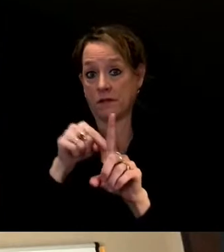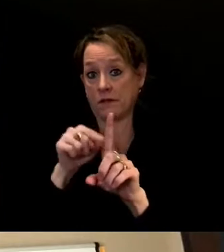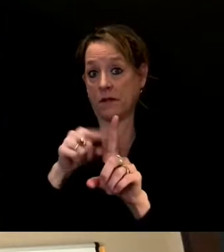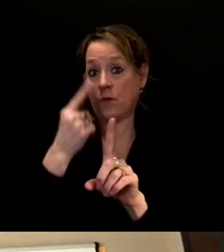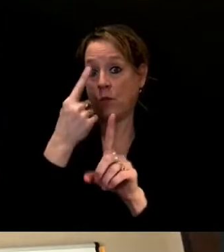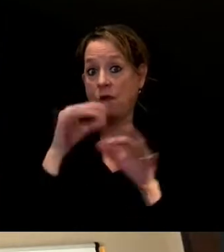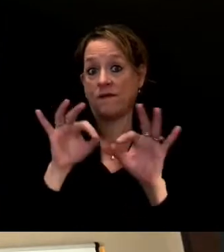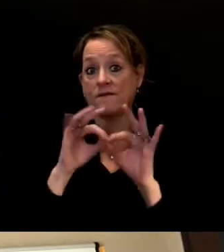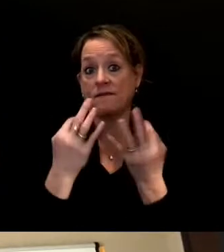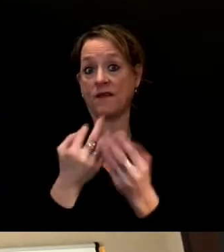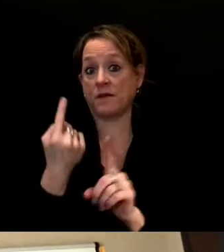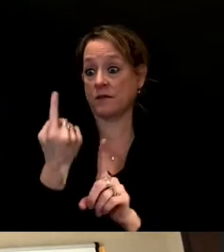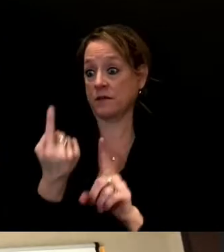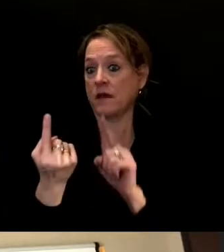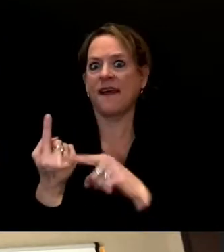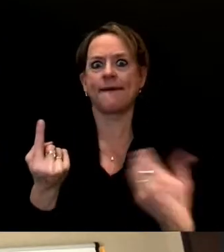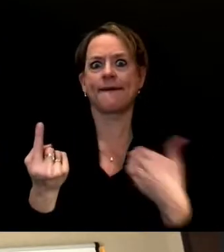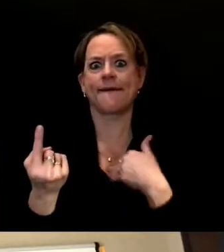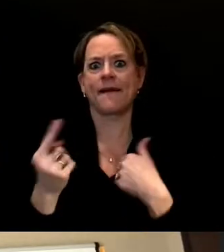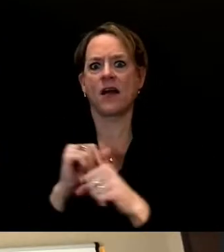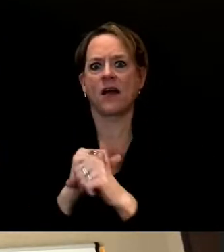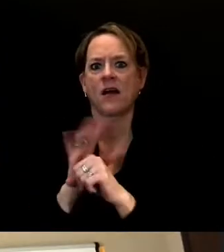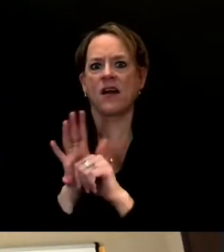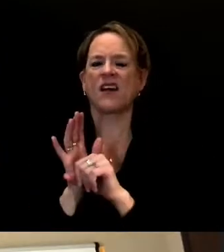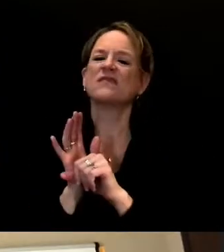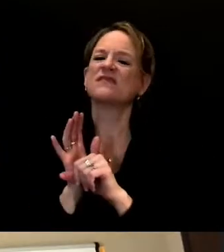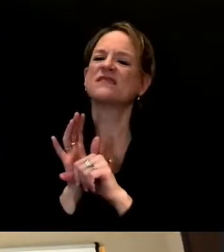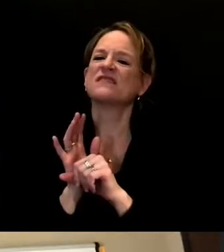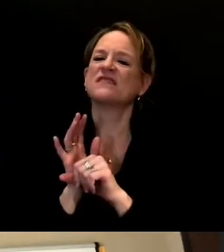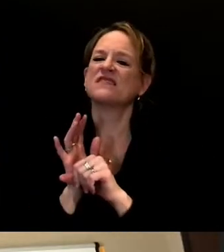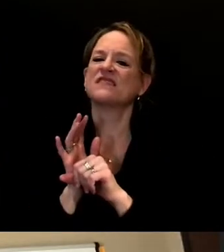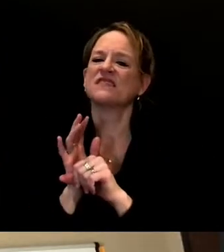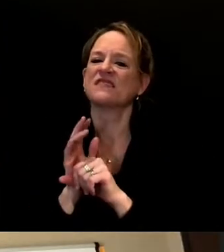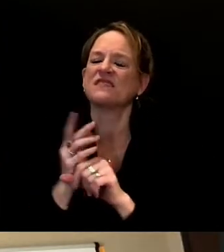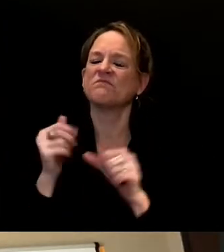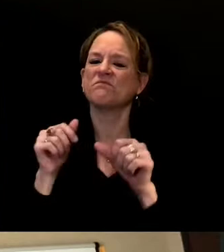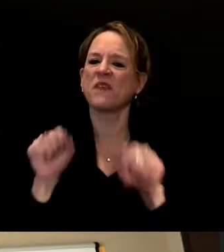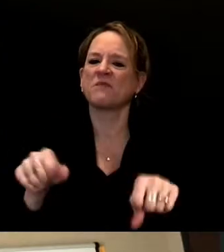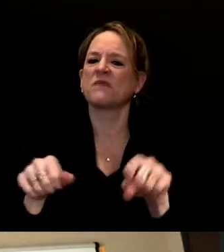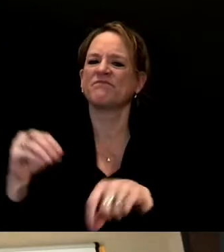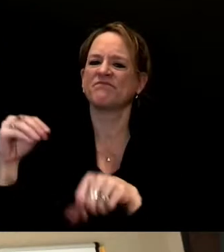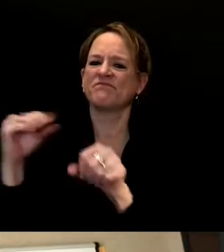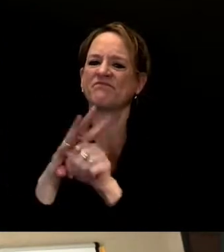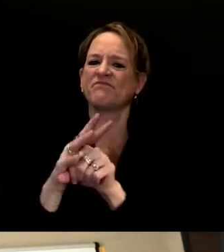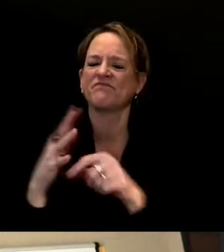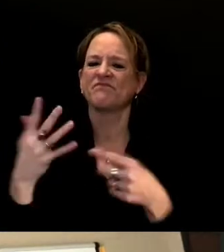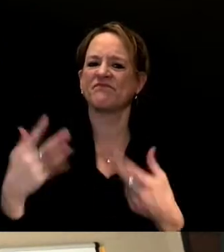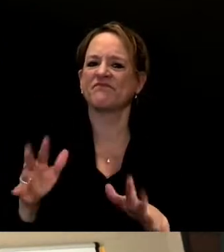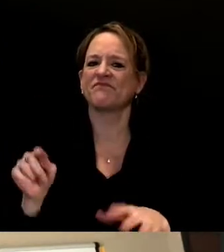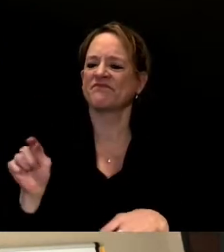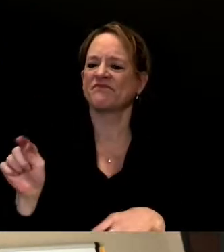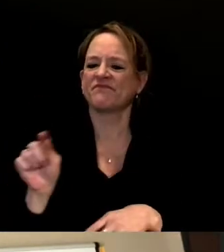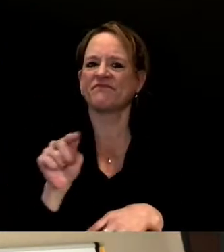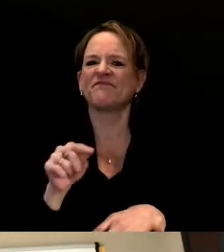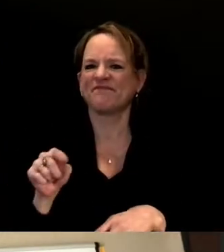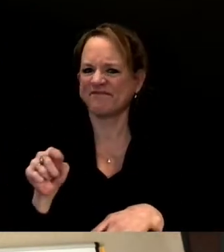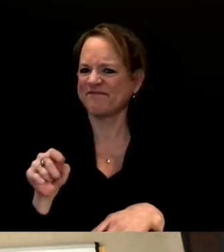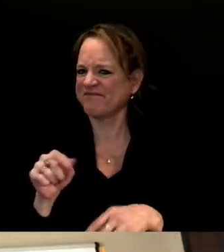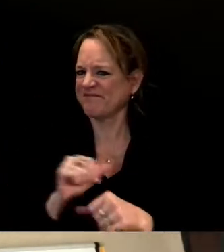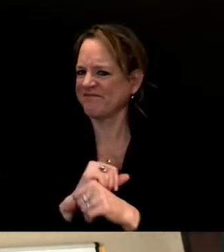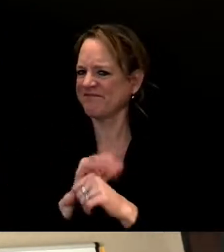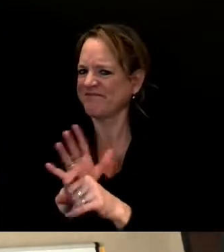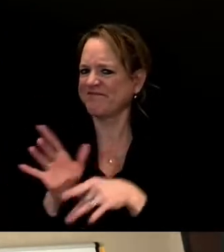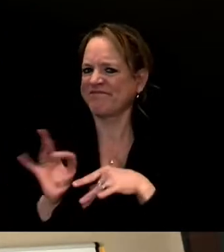that other people who develop symptoms also have COVID. And we do consider people to have a probable case of COVID if they're exposed to